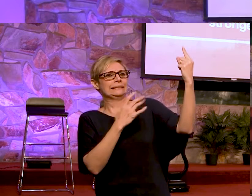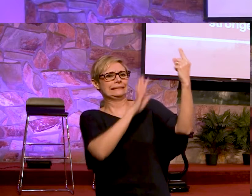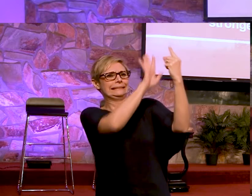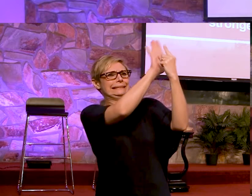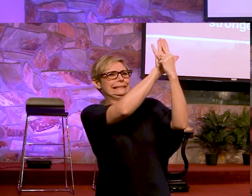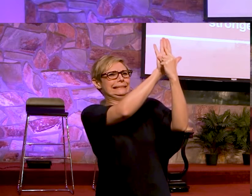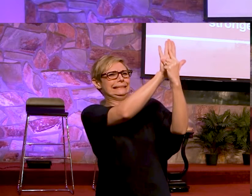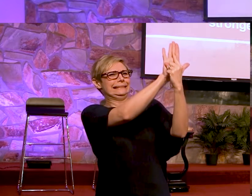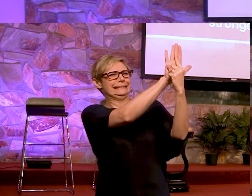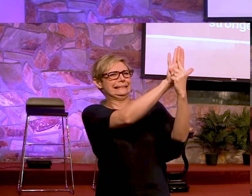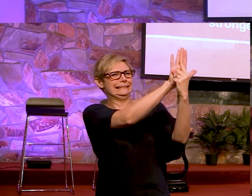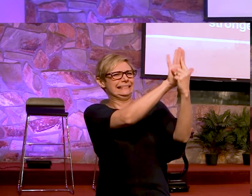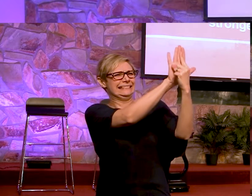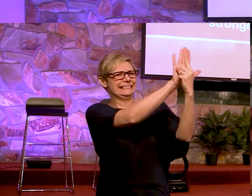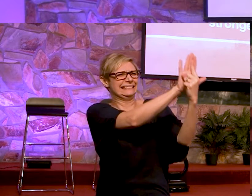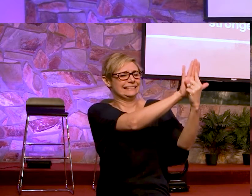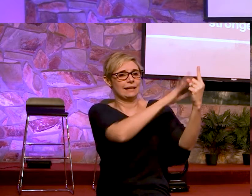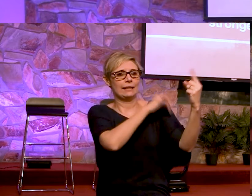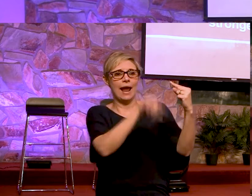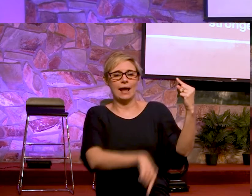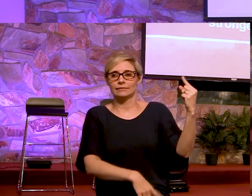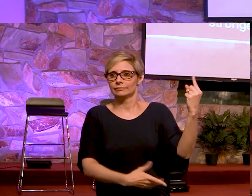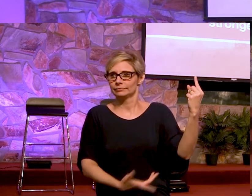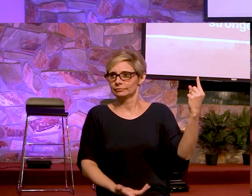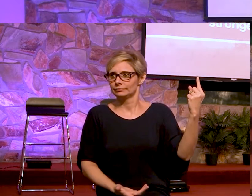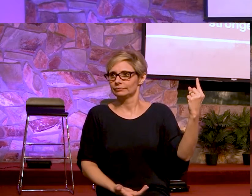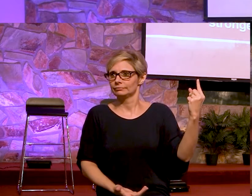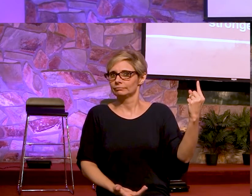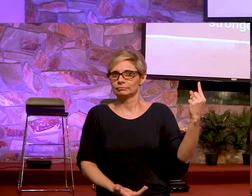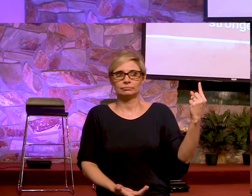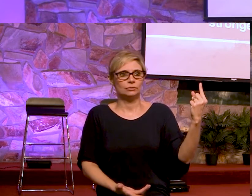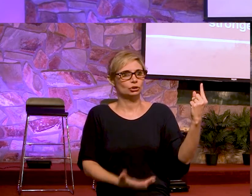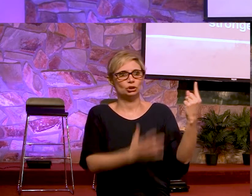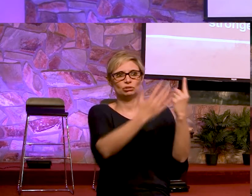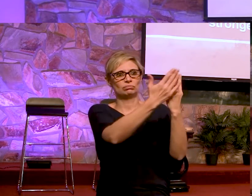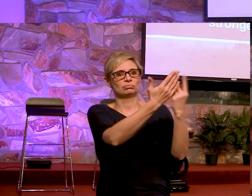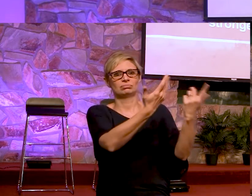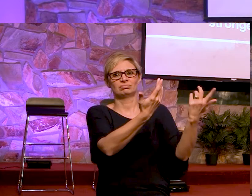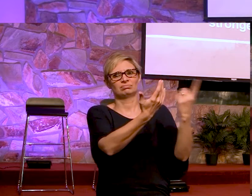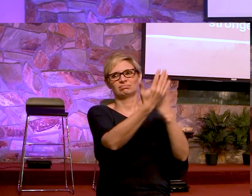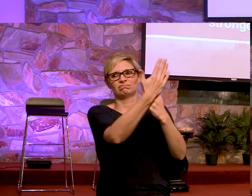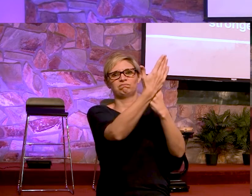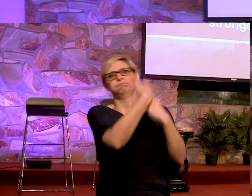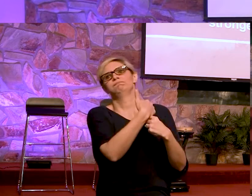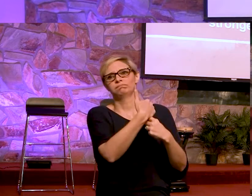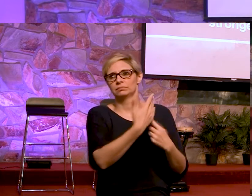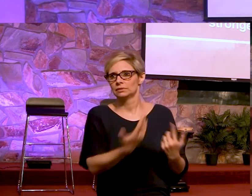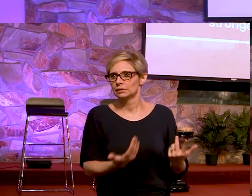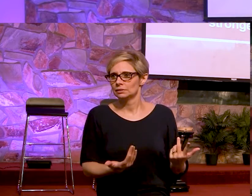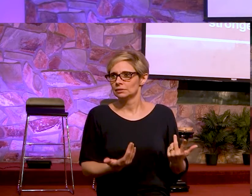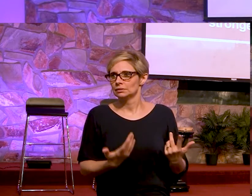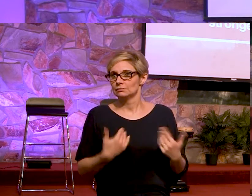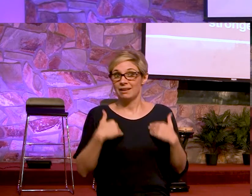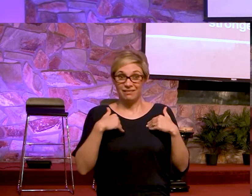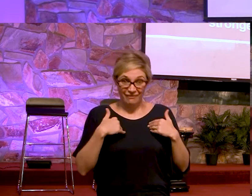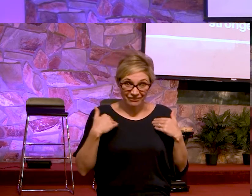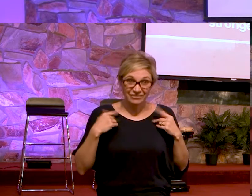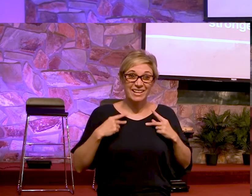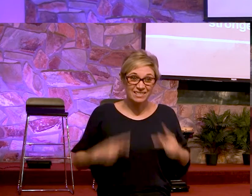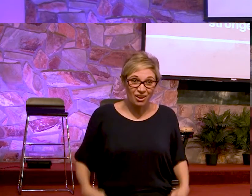When there's so much opposition against us, when we're tired